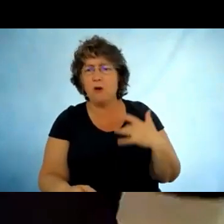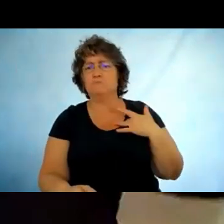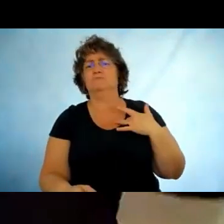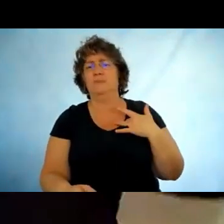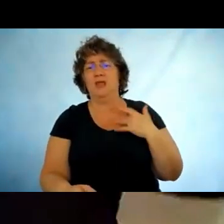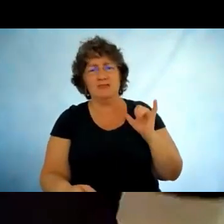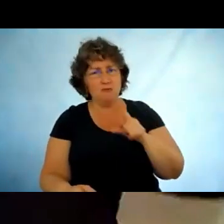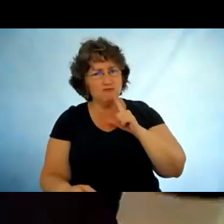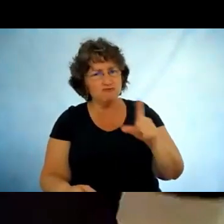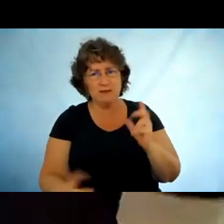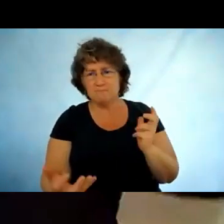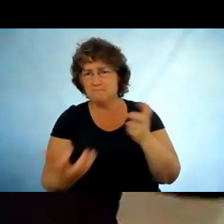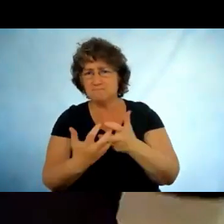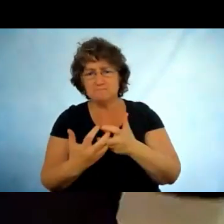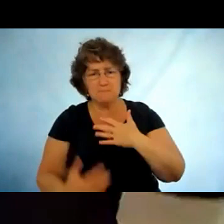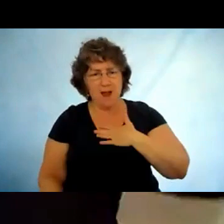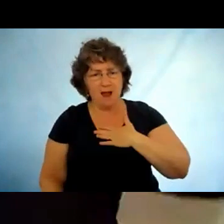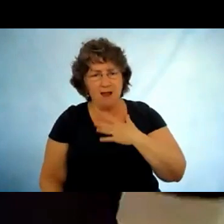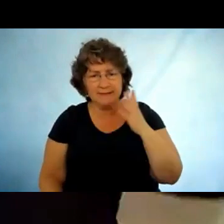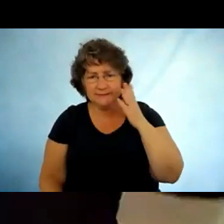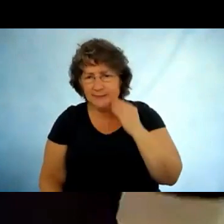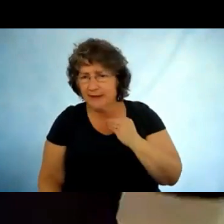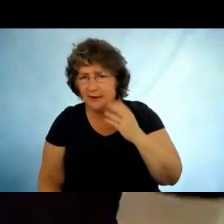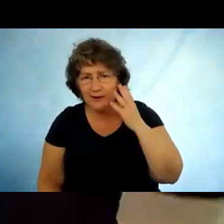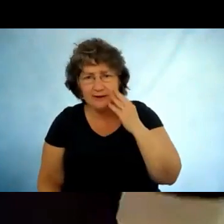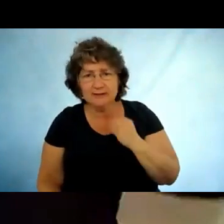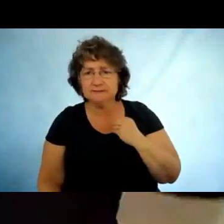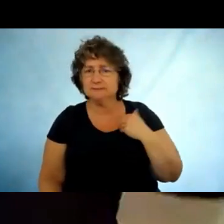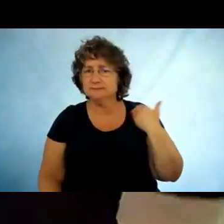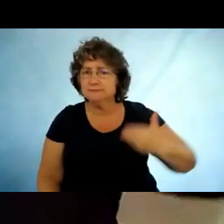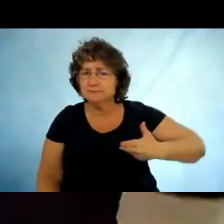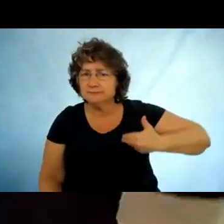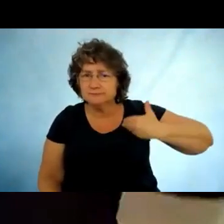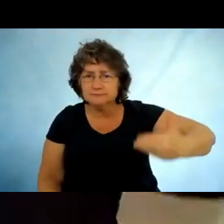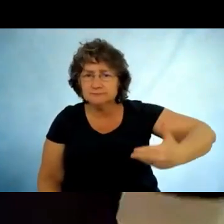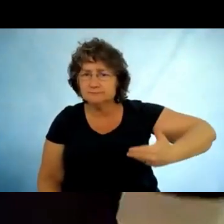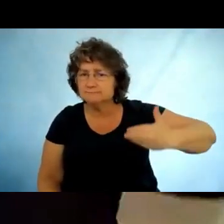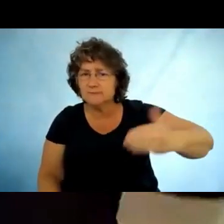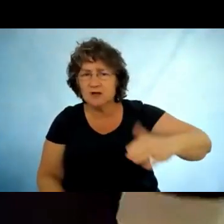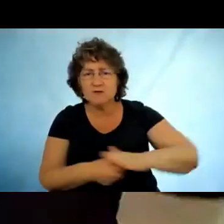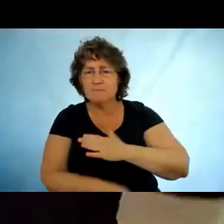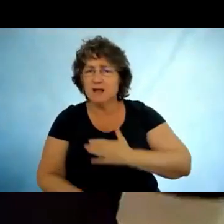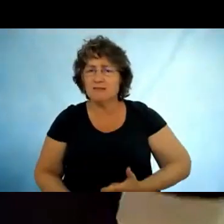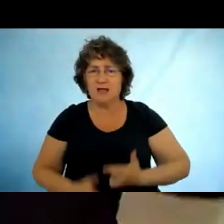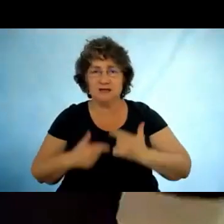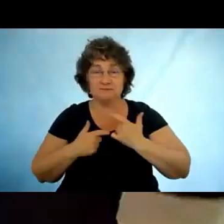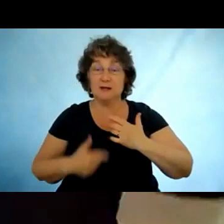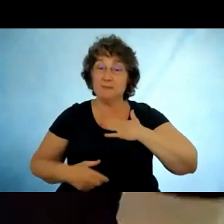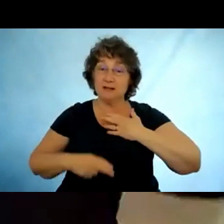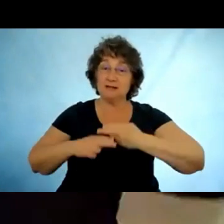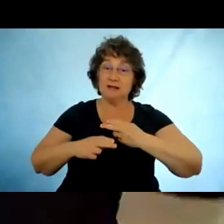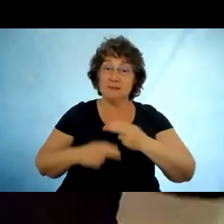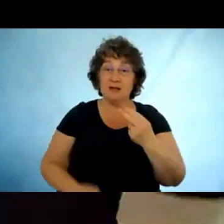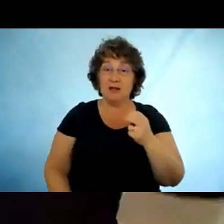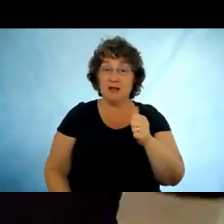mirrors the experience that I have navigated my entire life. My name is Hassan Davis, and I am a